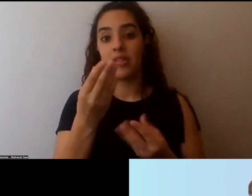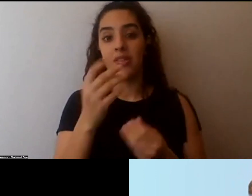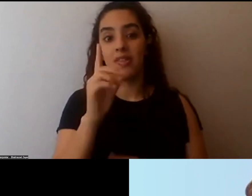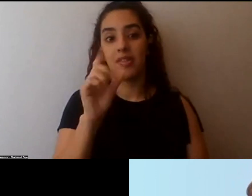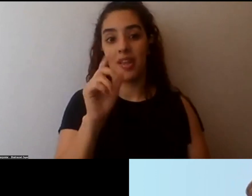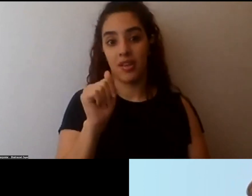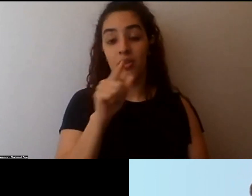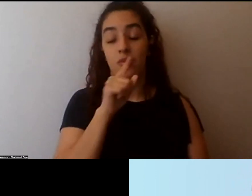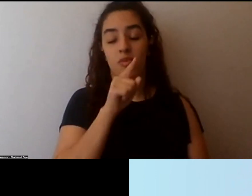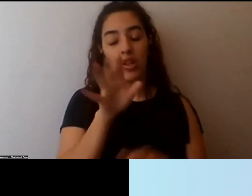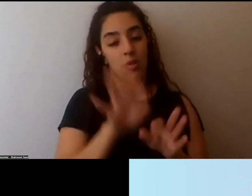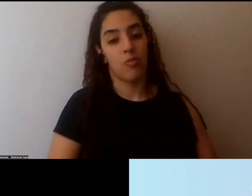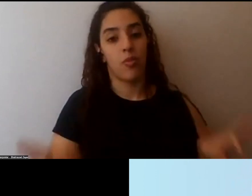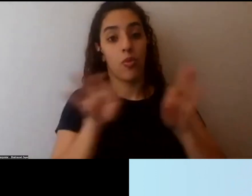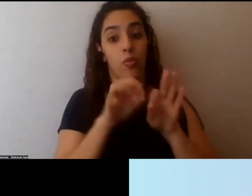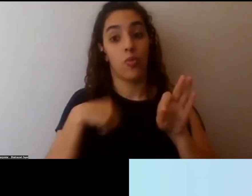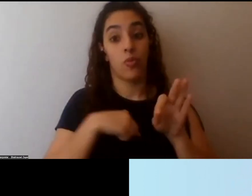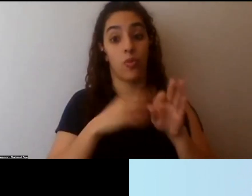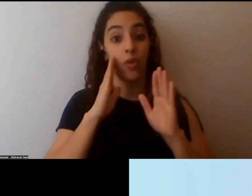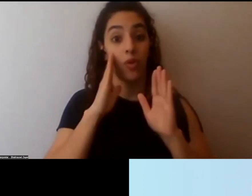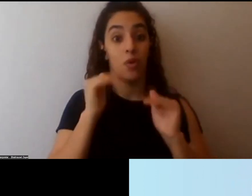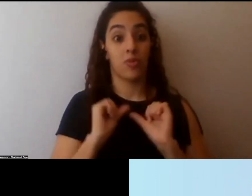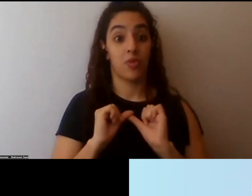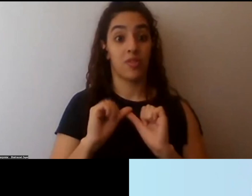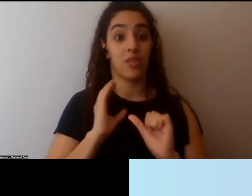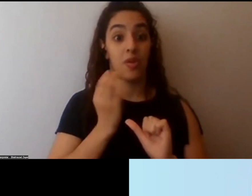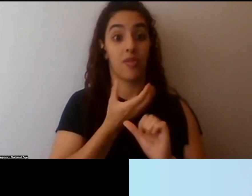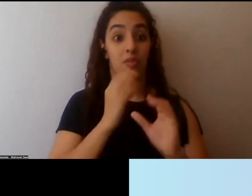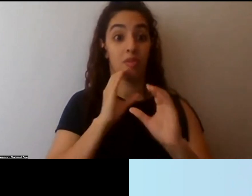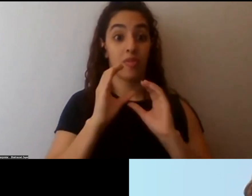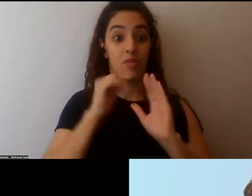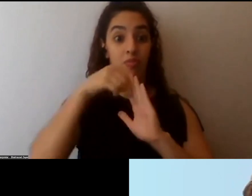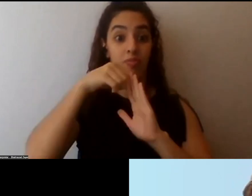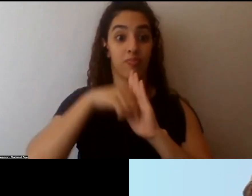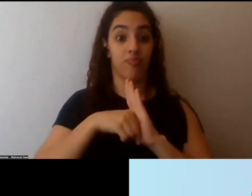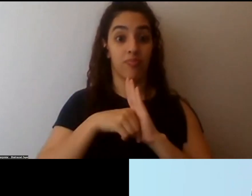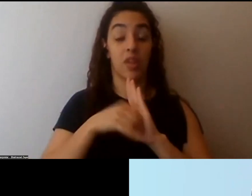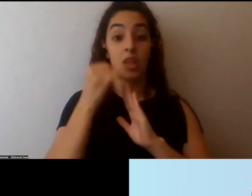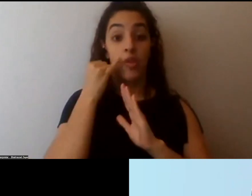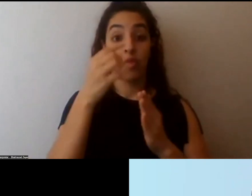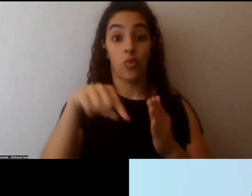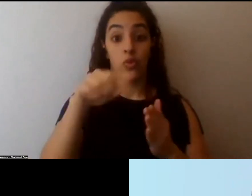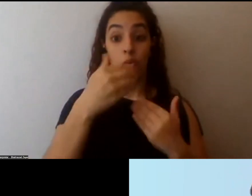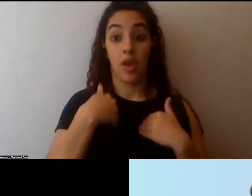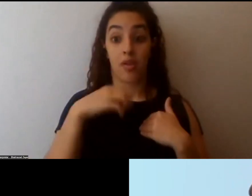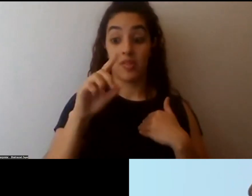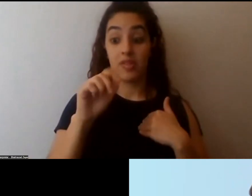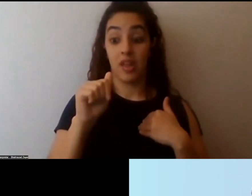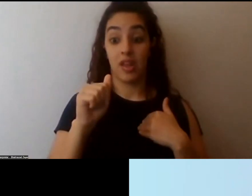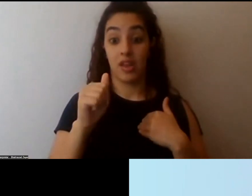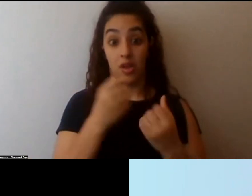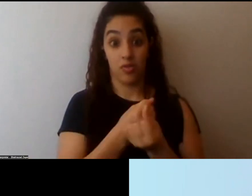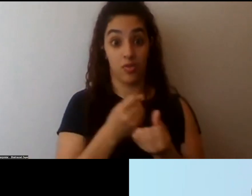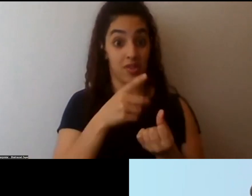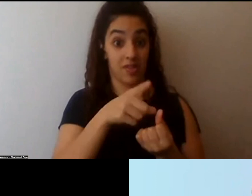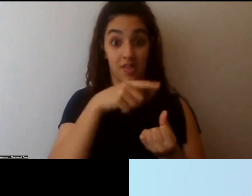that conversation, to deepen it. If you have data sources you don't see reviewed in the back of the report,